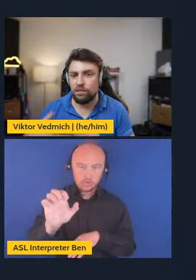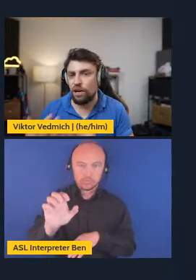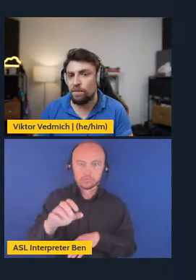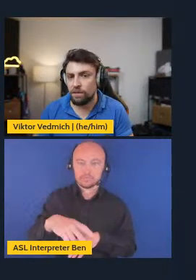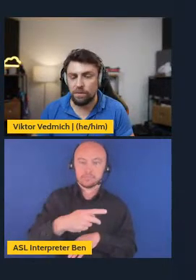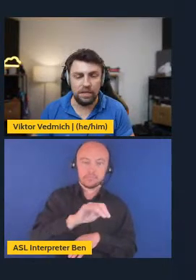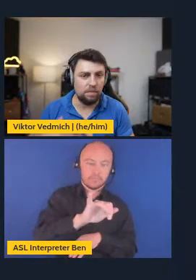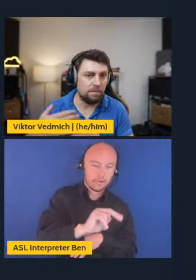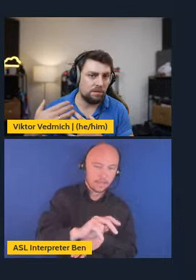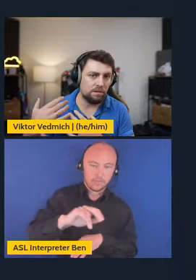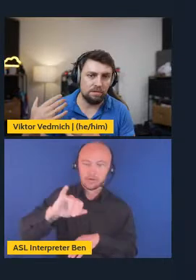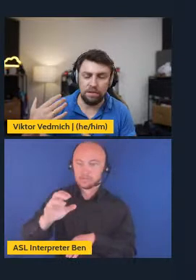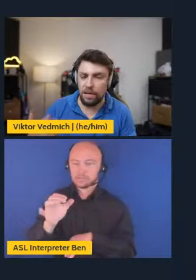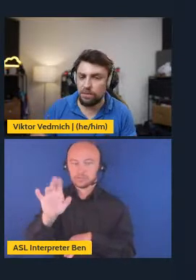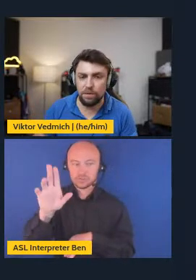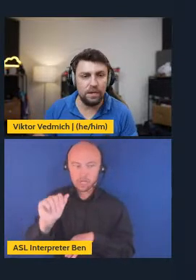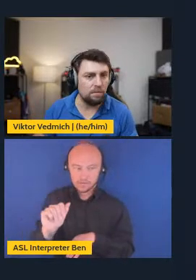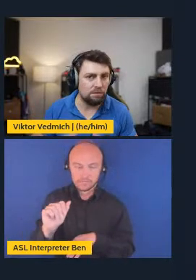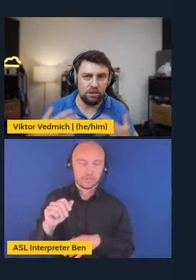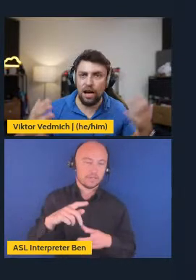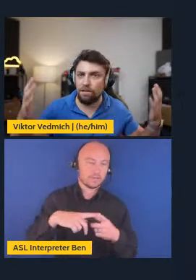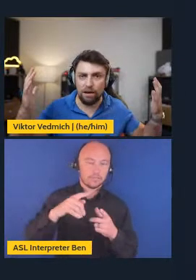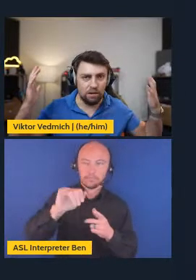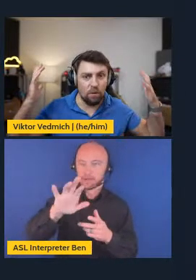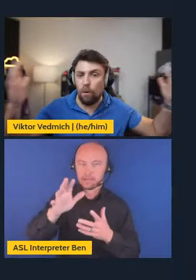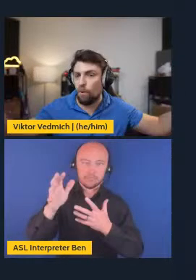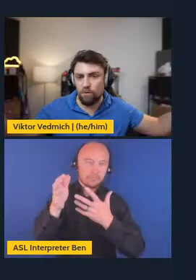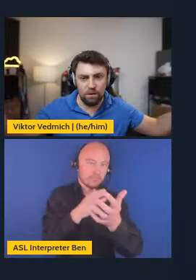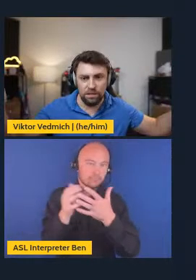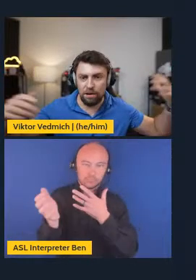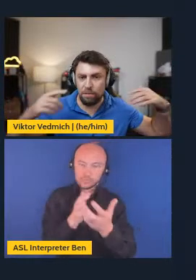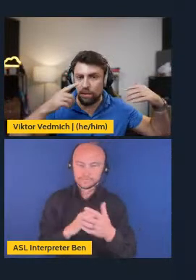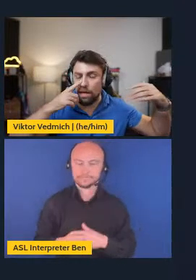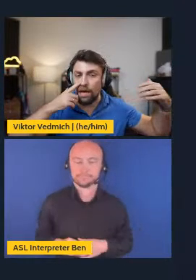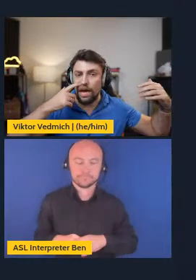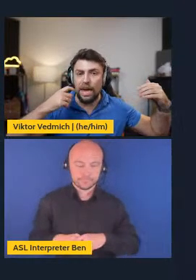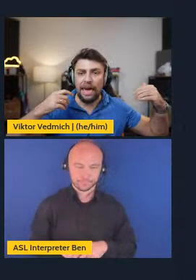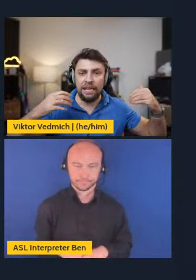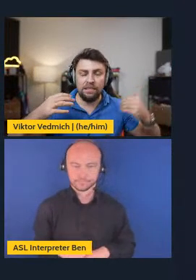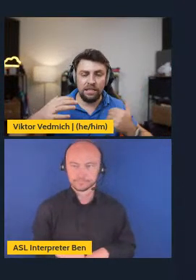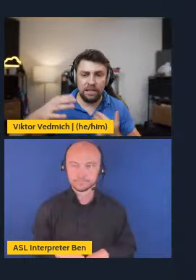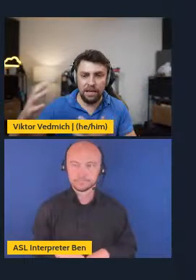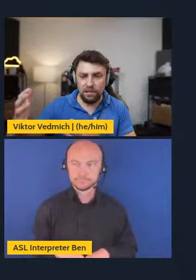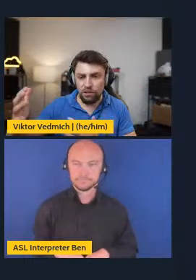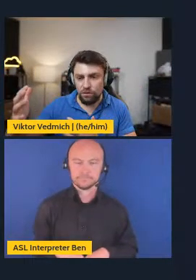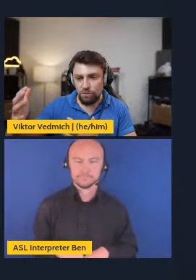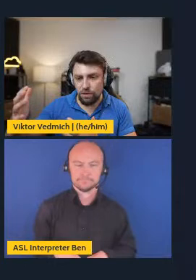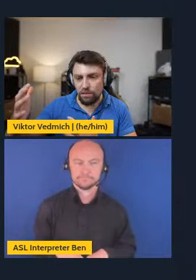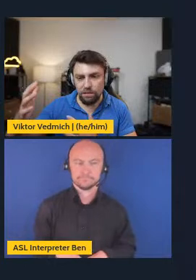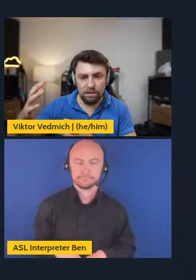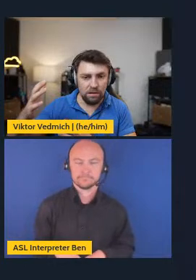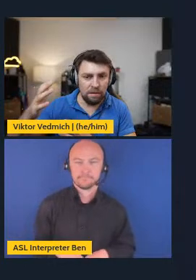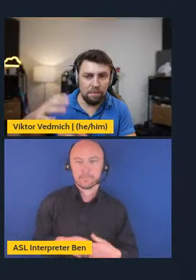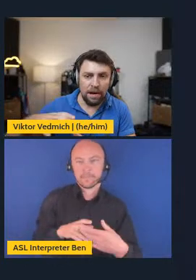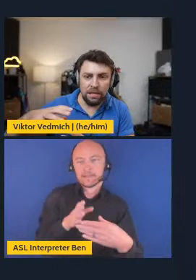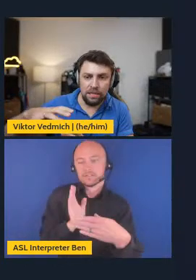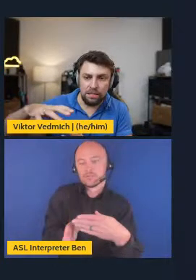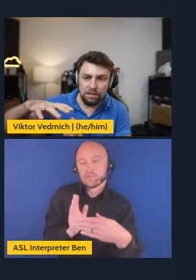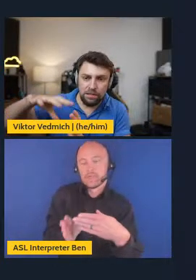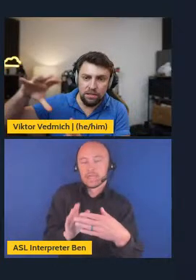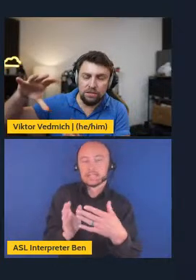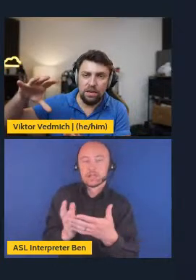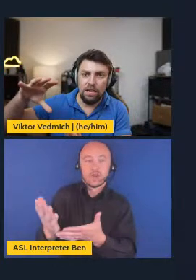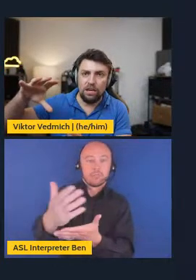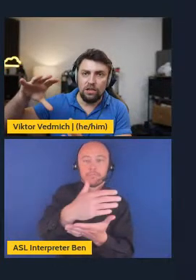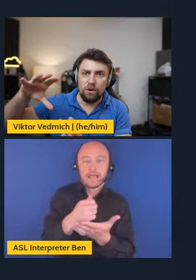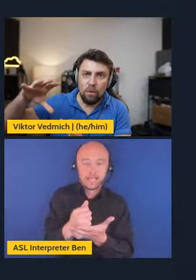Python, JavaScript, TypeScript, Java, Go, for example. And at the end, you compile